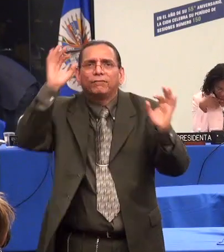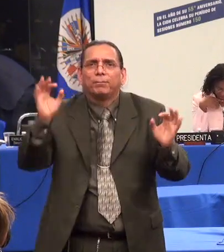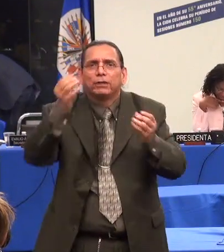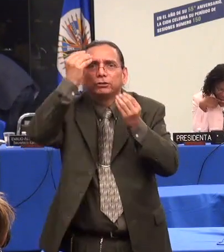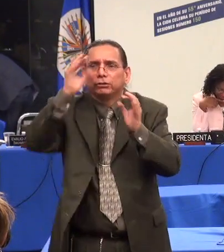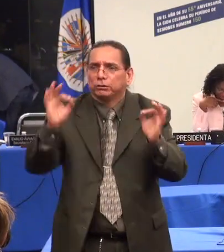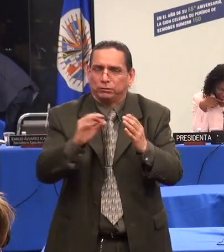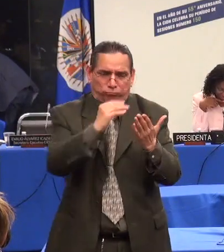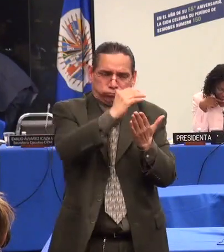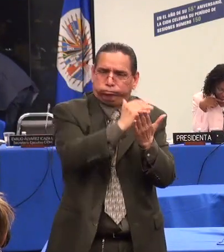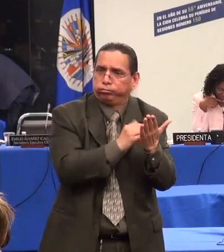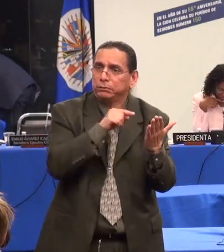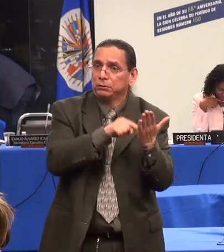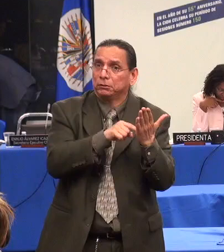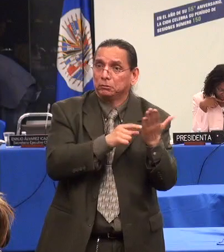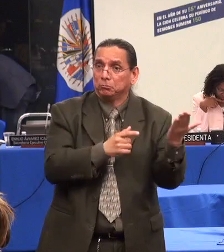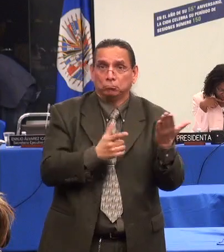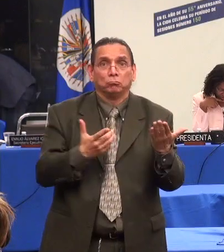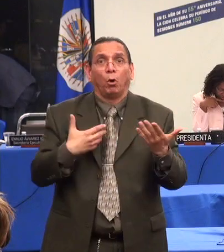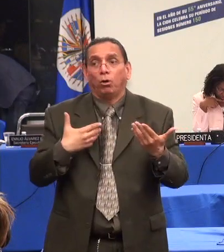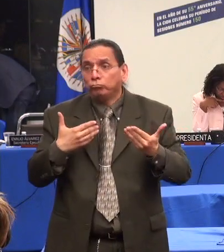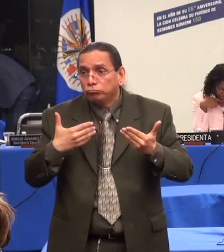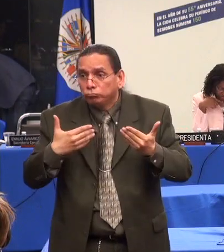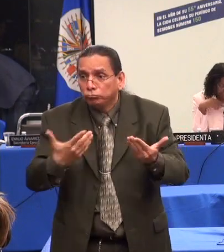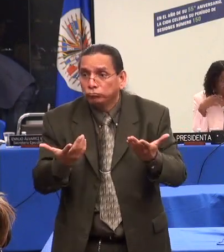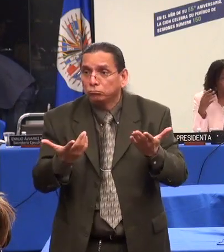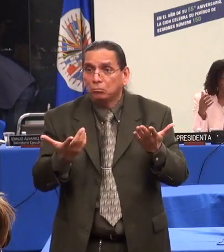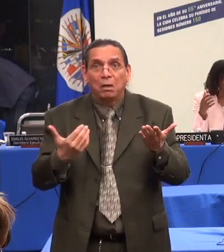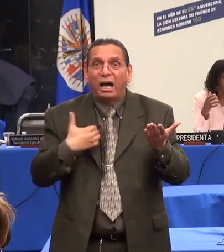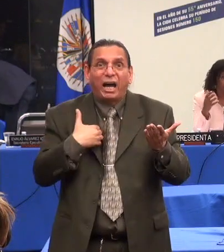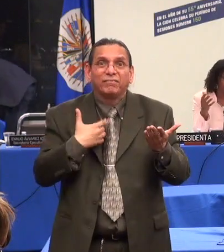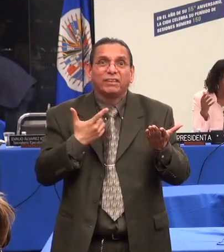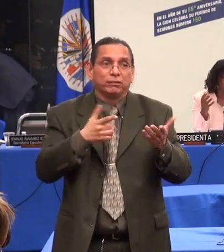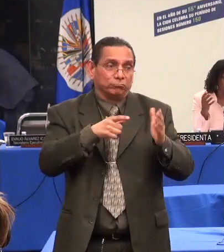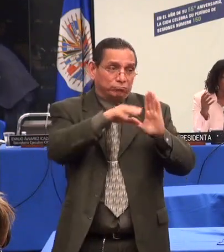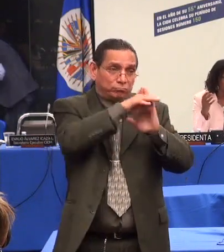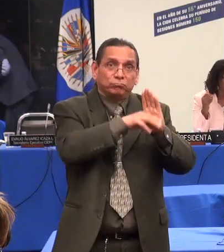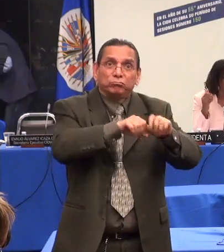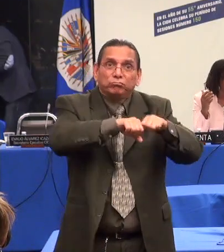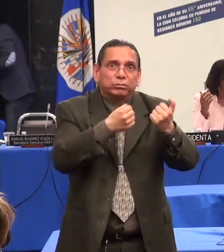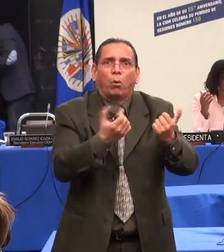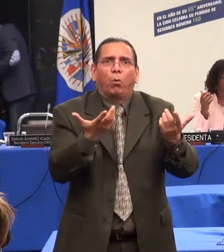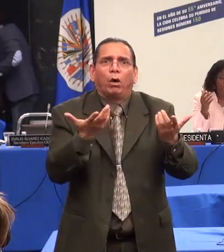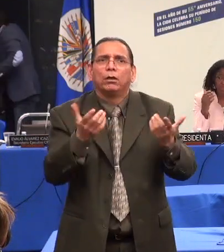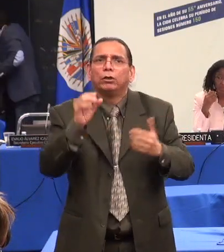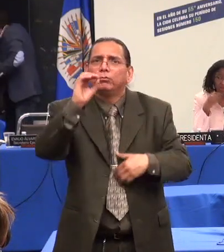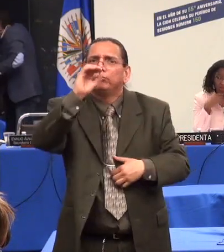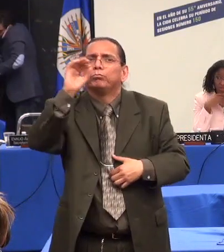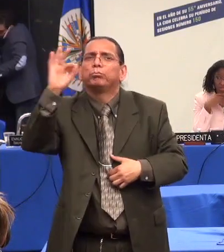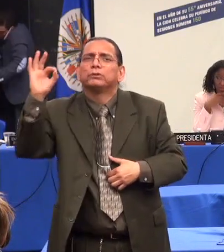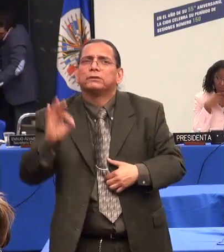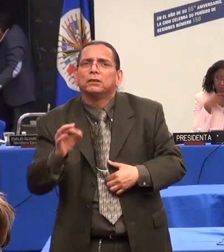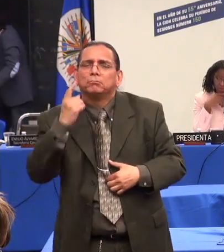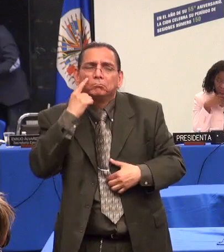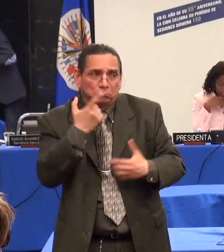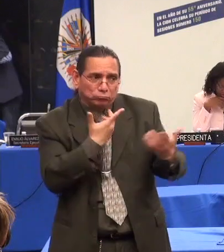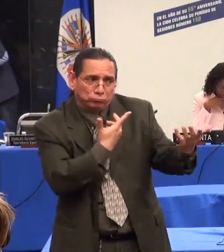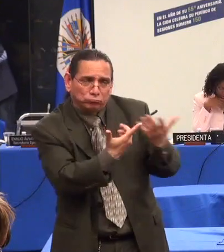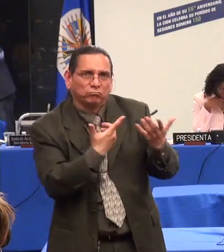human rights violations and the use of services, including data relating to sterilization of